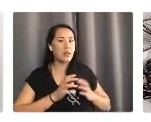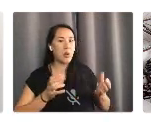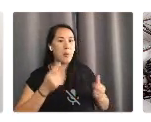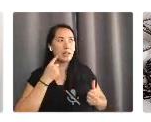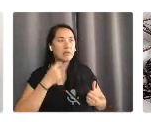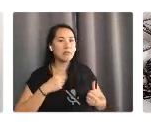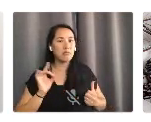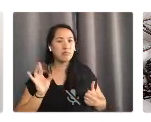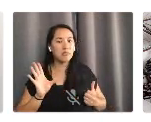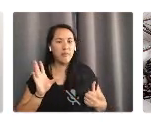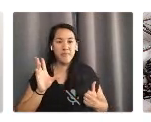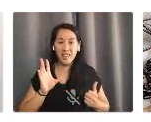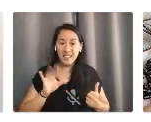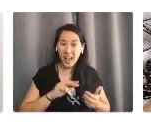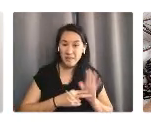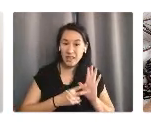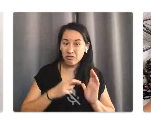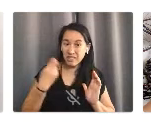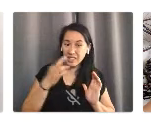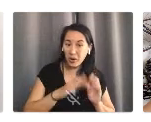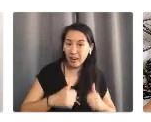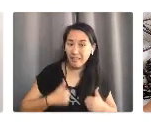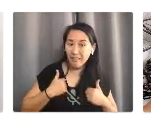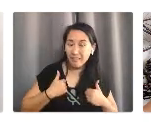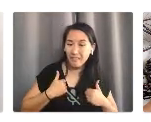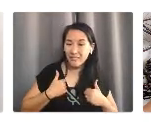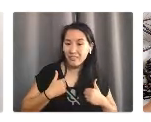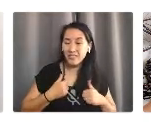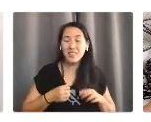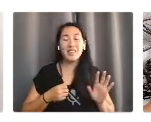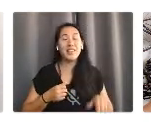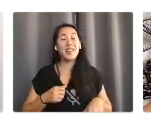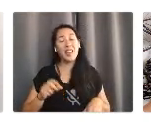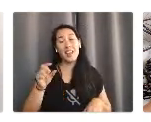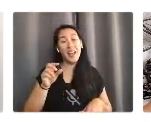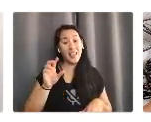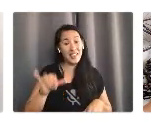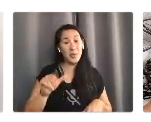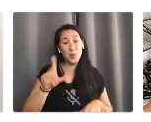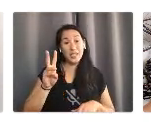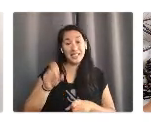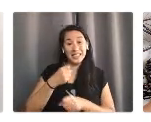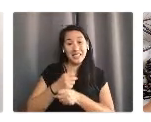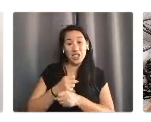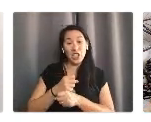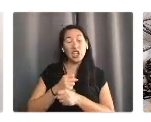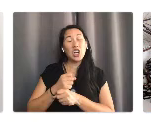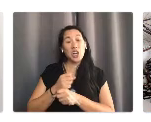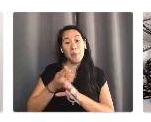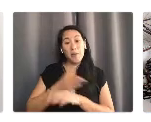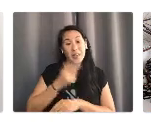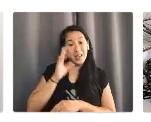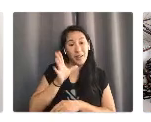includes putting her life at risk. Now, it wouldn't be for another 26 years that she'd ever see her family again and her dying